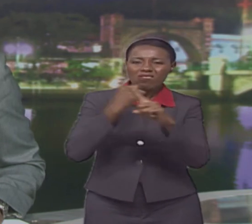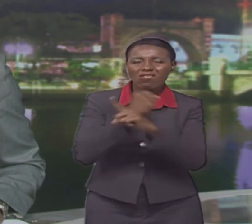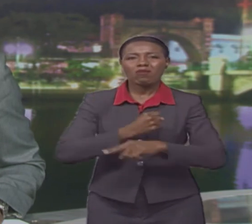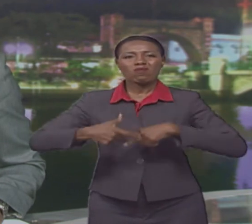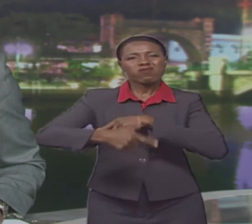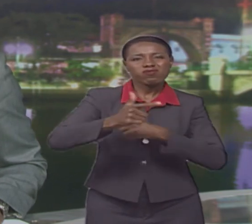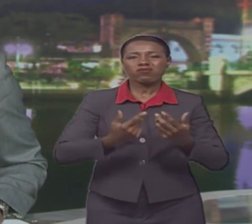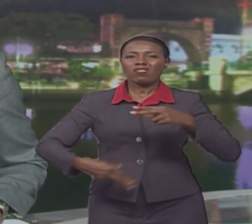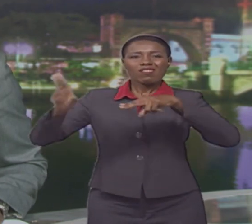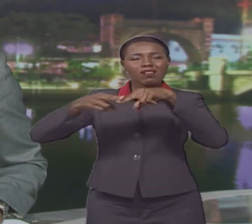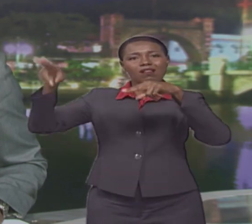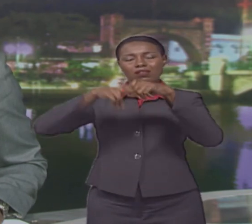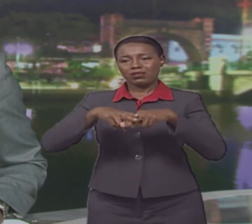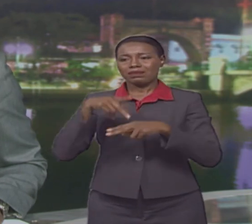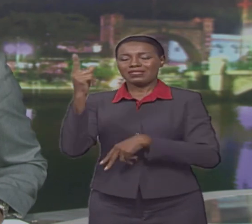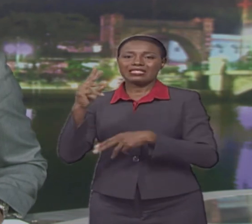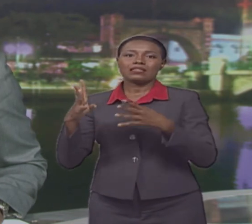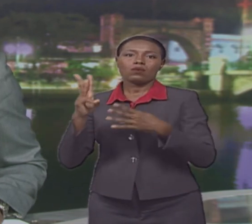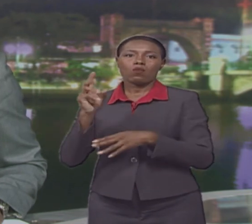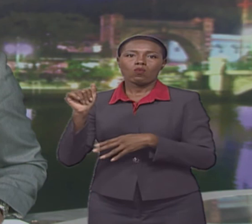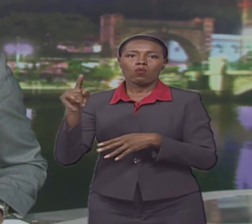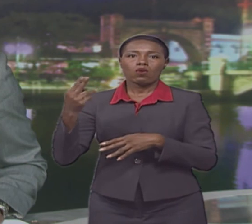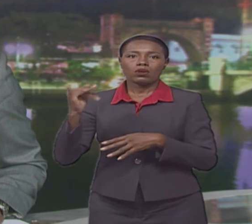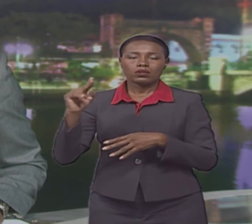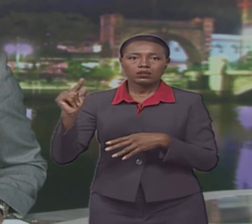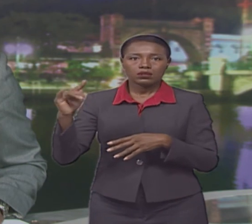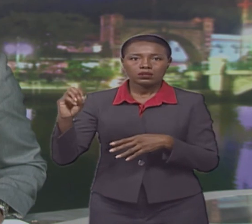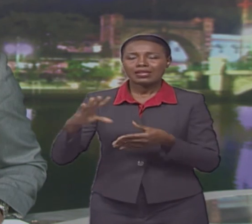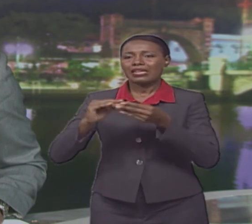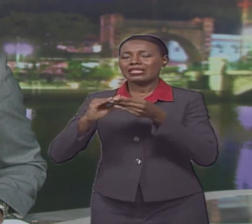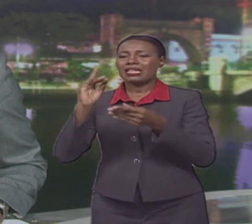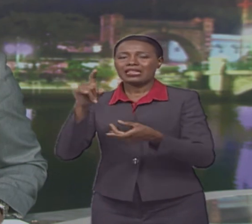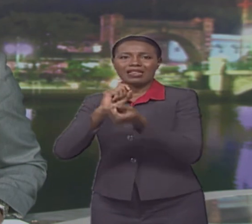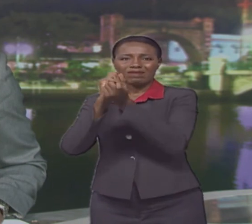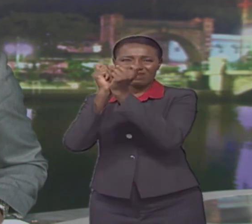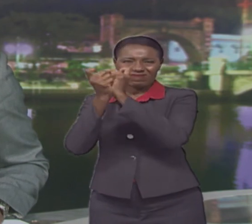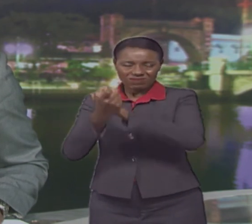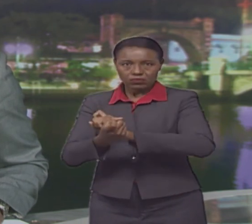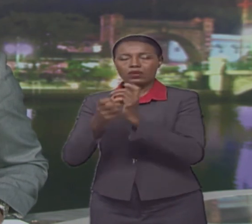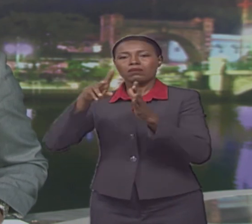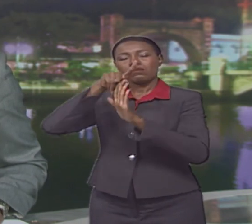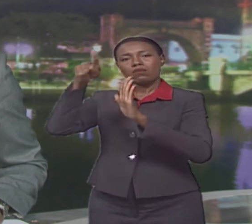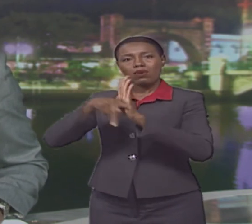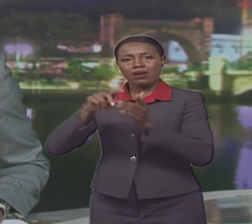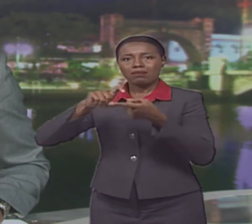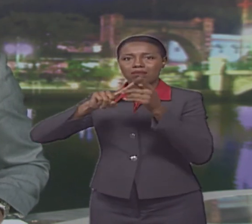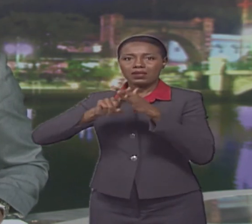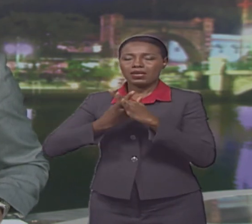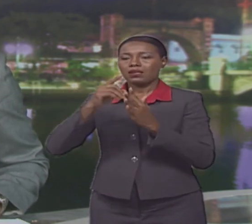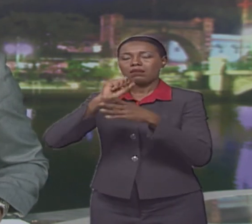financial institution said that the economic reform program, which began in May 2013, has been a turning